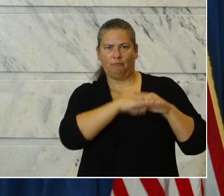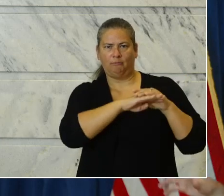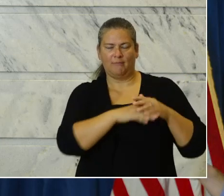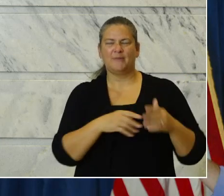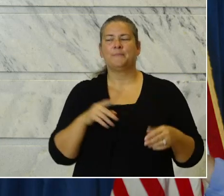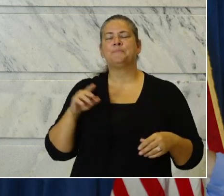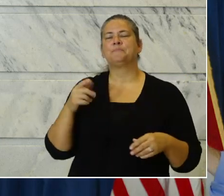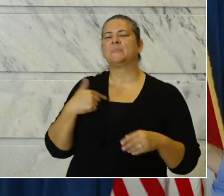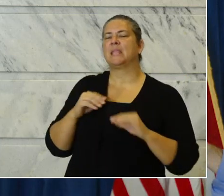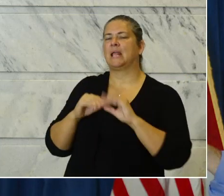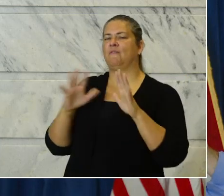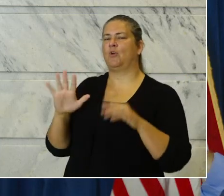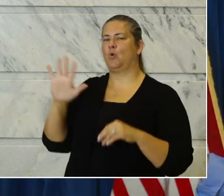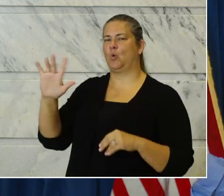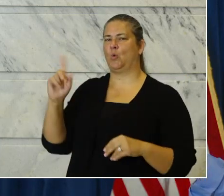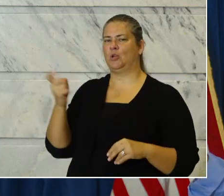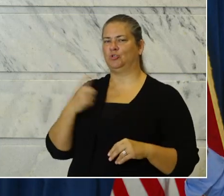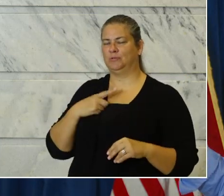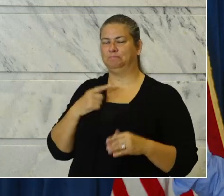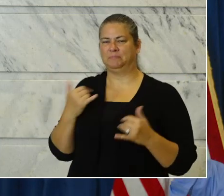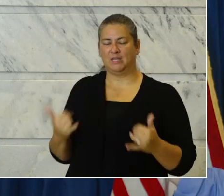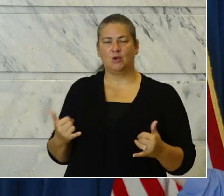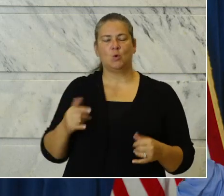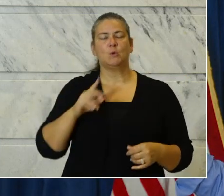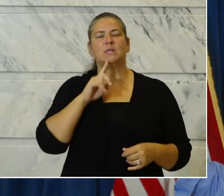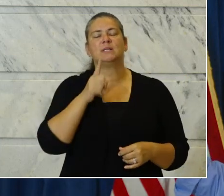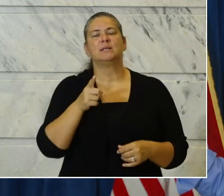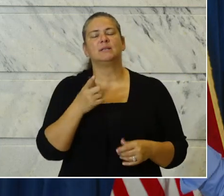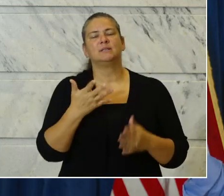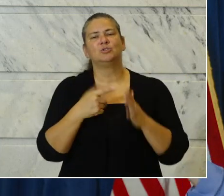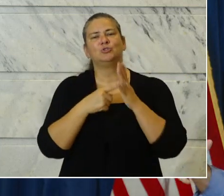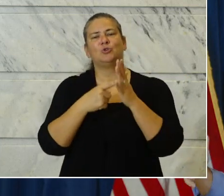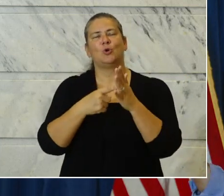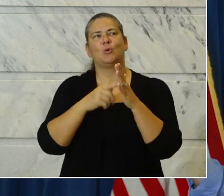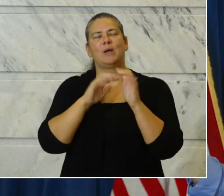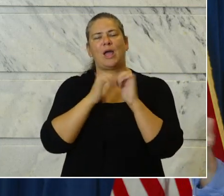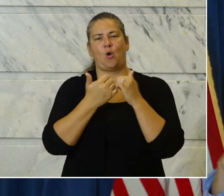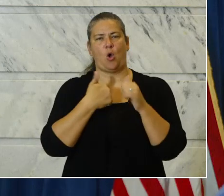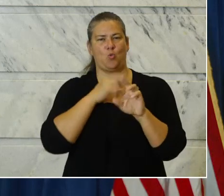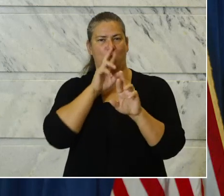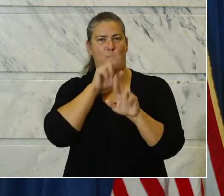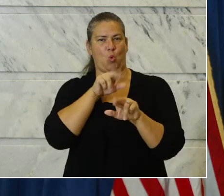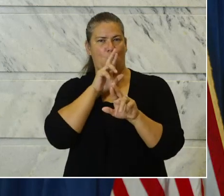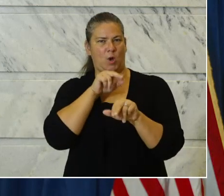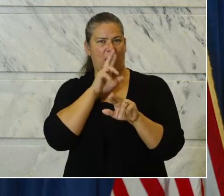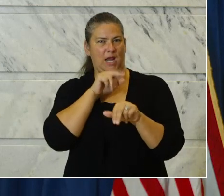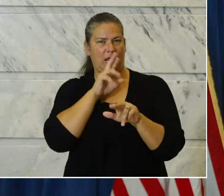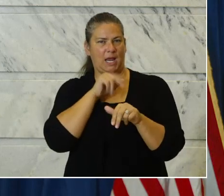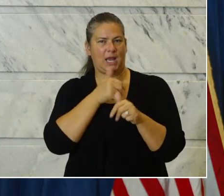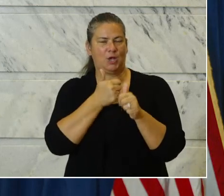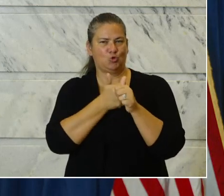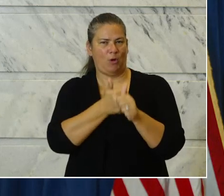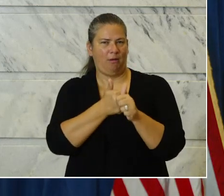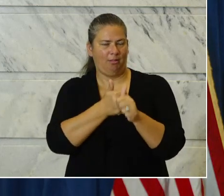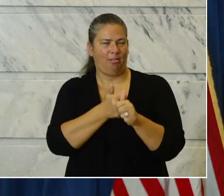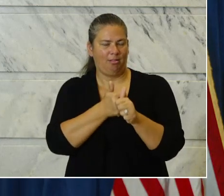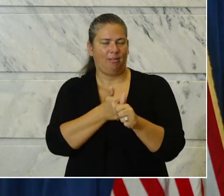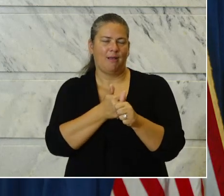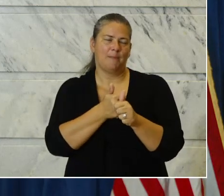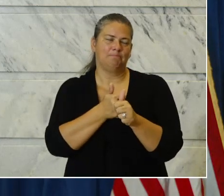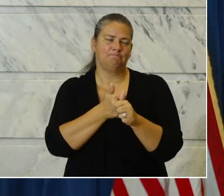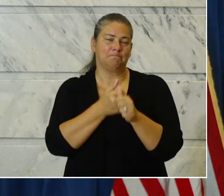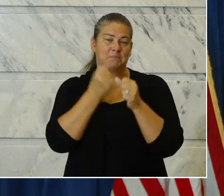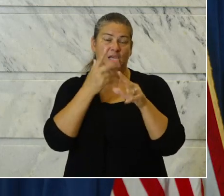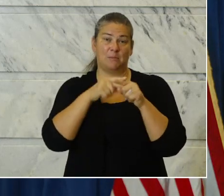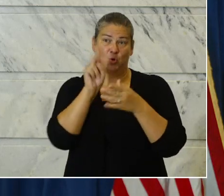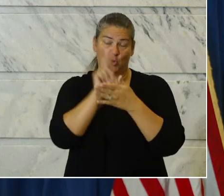this shows again how our data right now, because of the way we're putting it together and its reporting, trails what many times